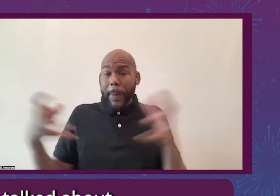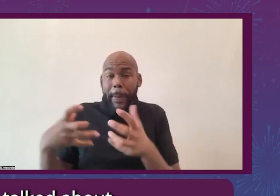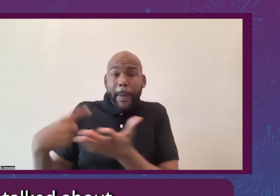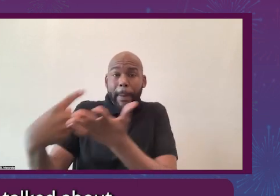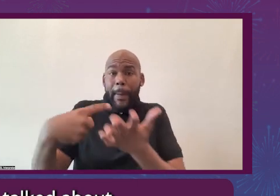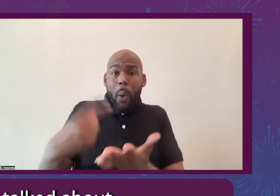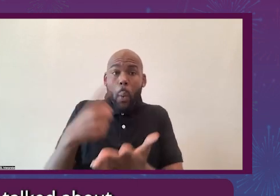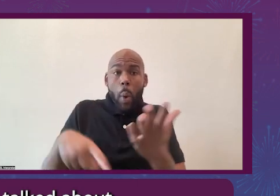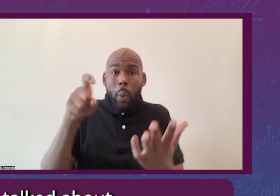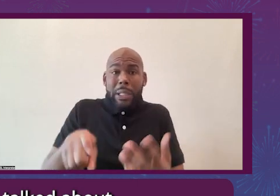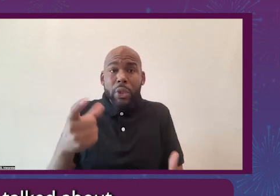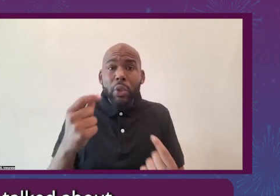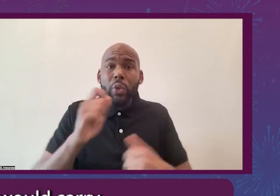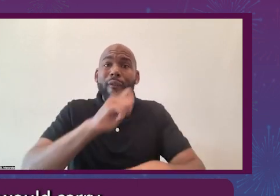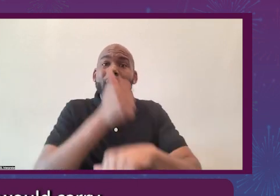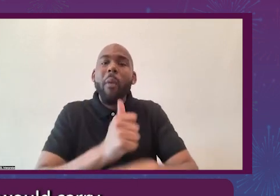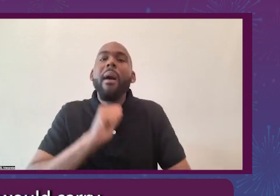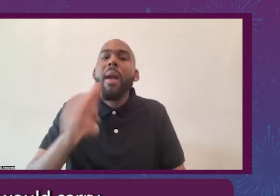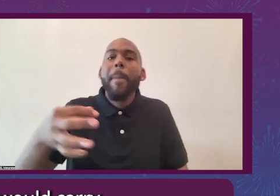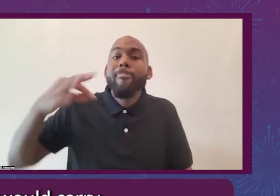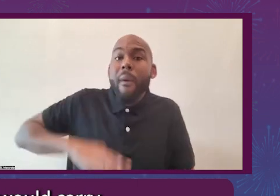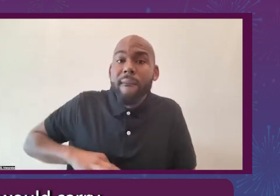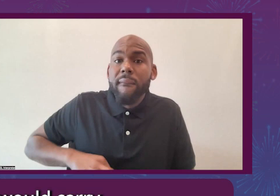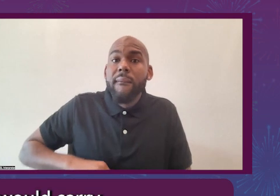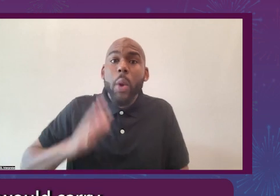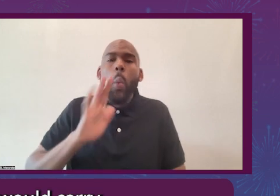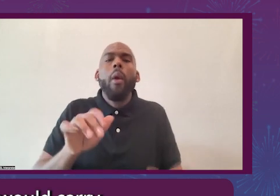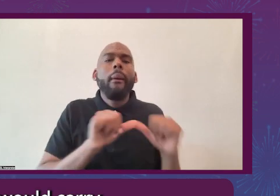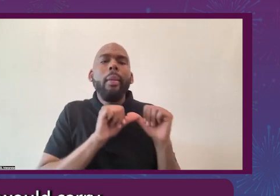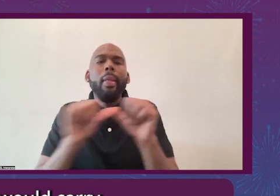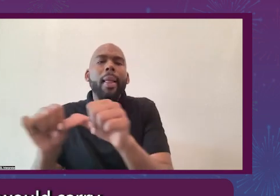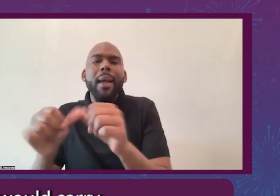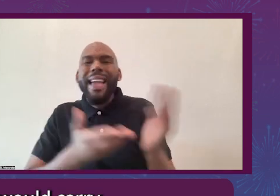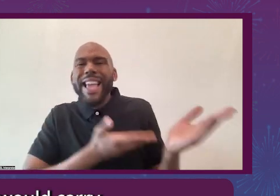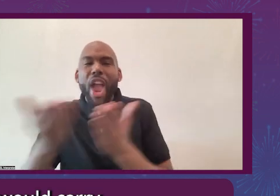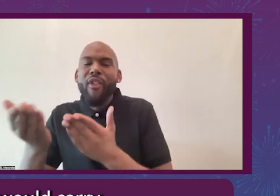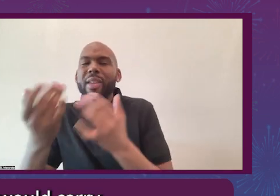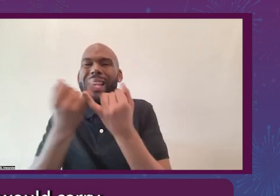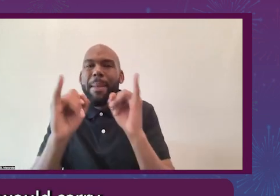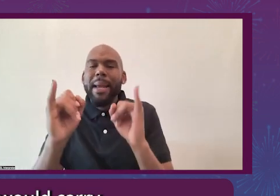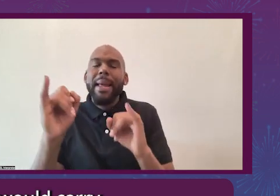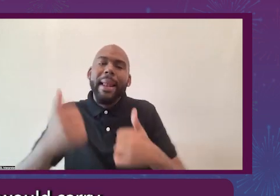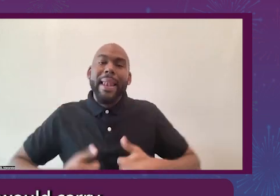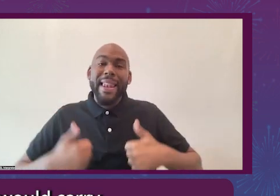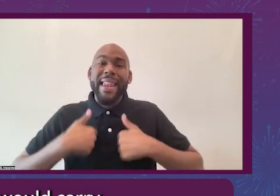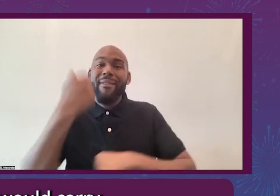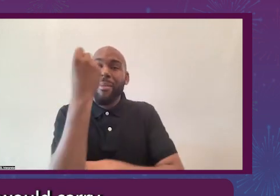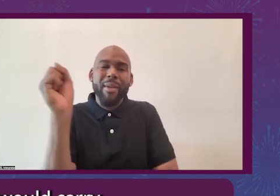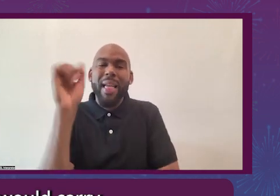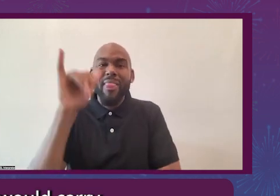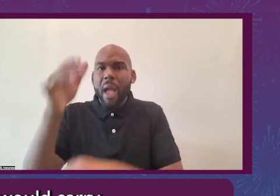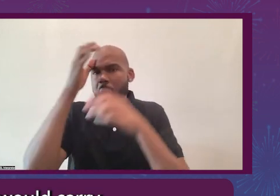We talked about it, and we decided that what we wanted to do was to form a nonprofit that would carry the independent